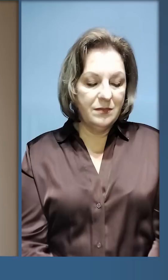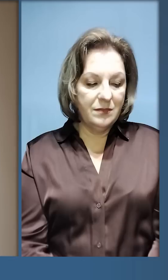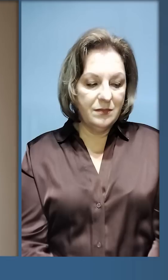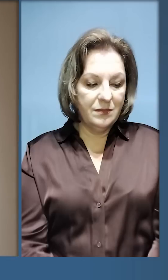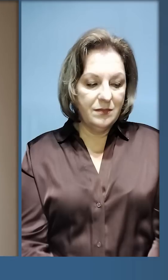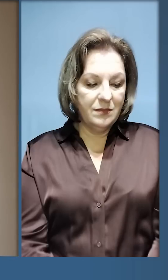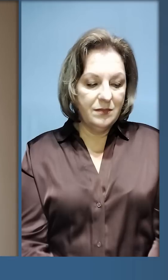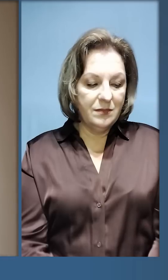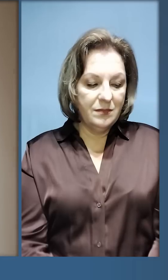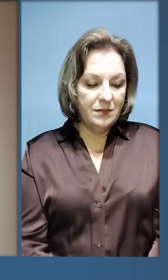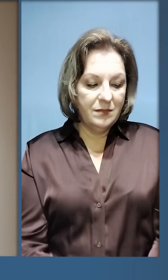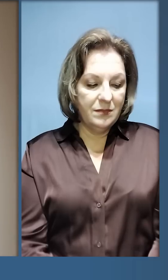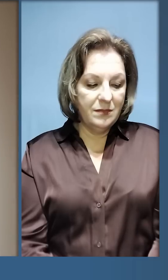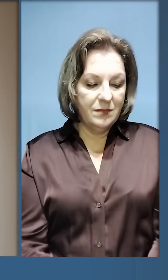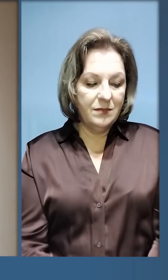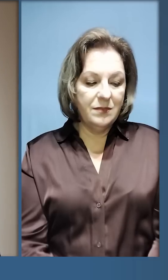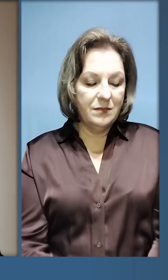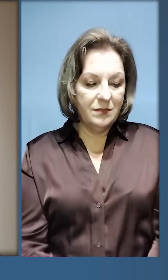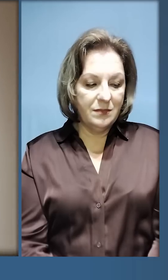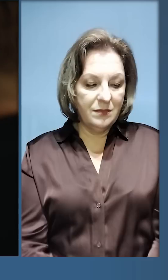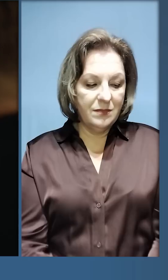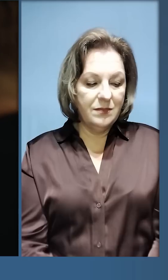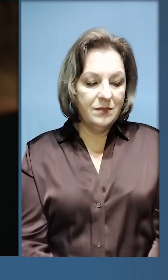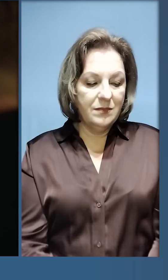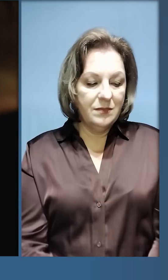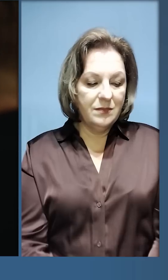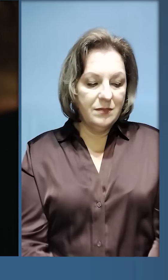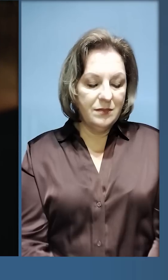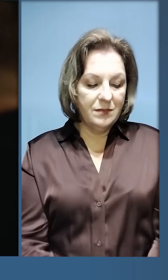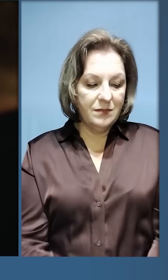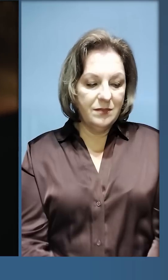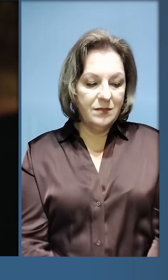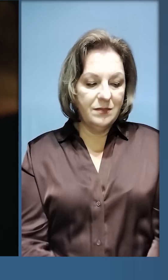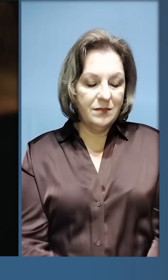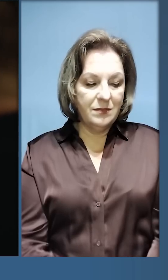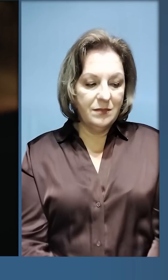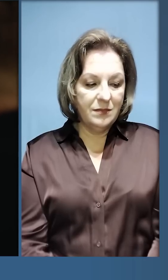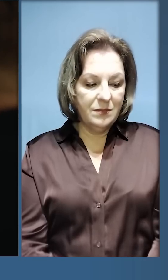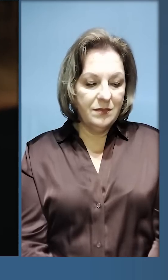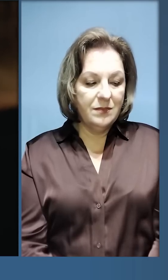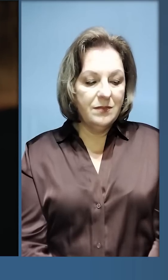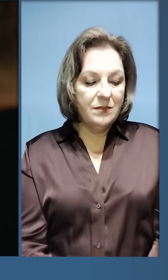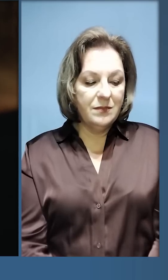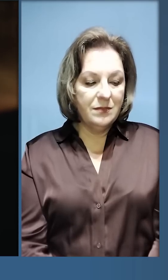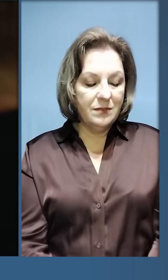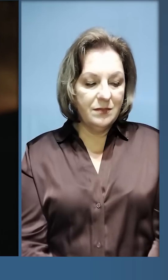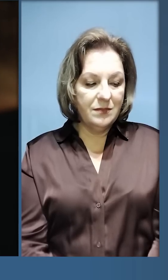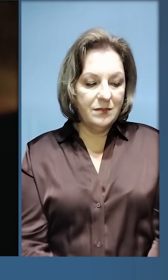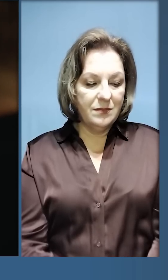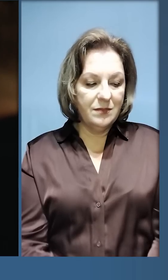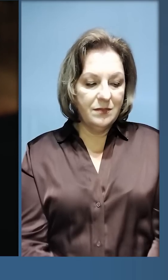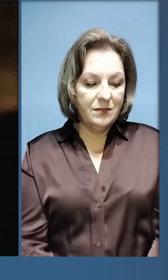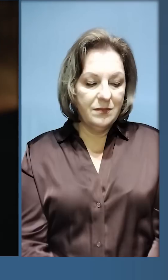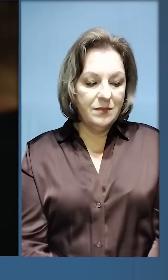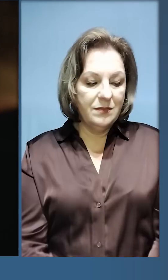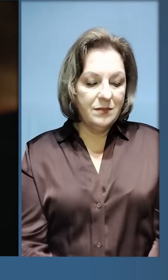about comedy. We're in a comedy club, and we're also in the middle of a war. Sure. And the president of the country